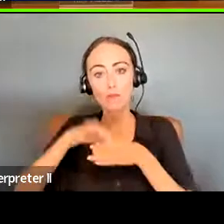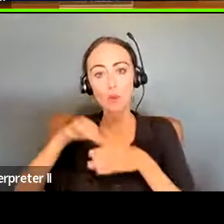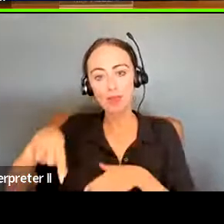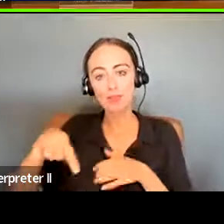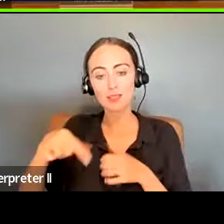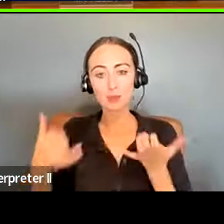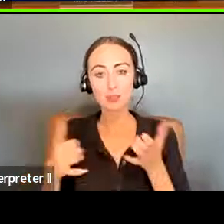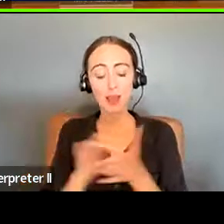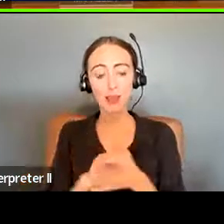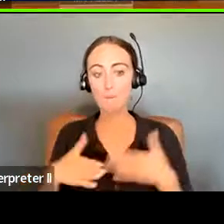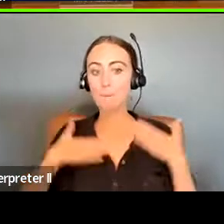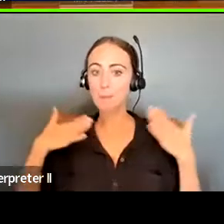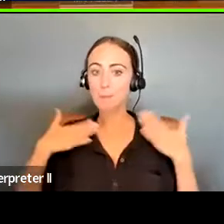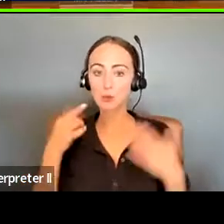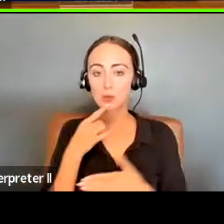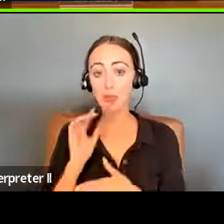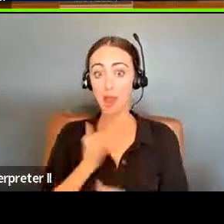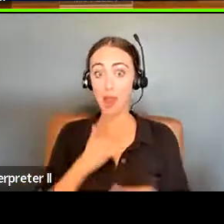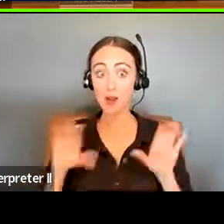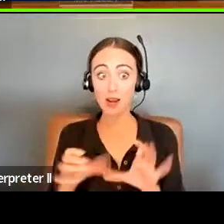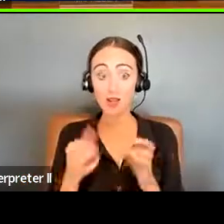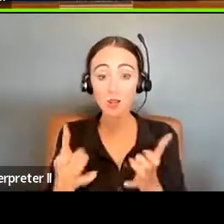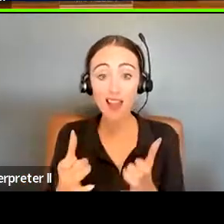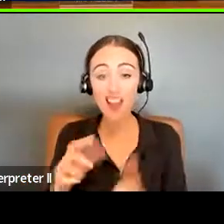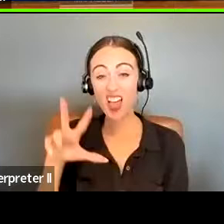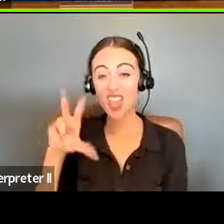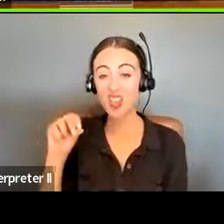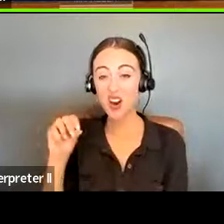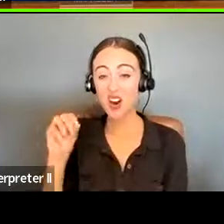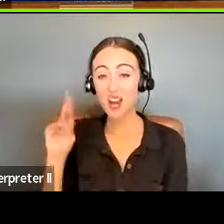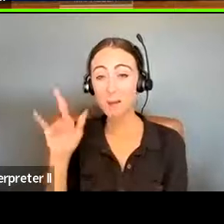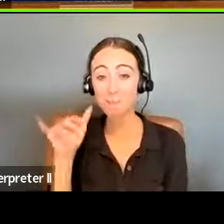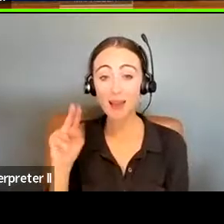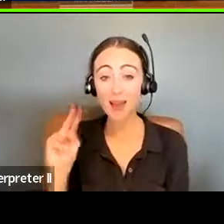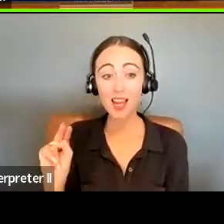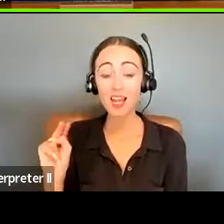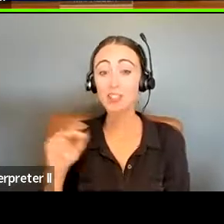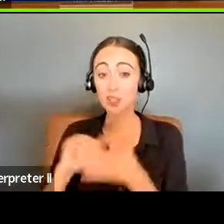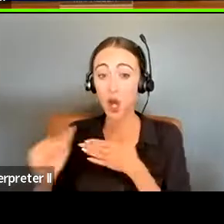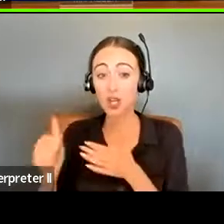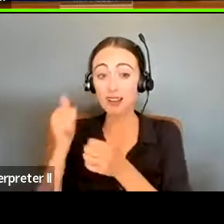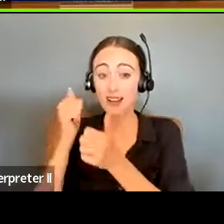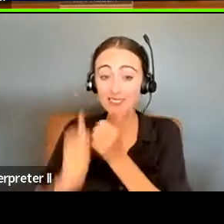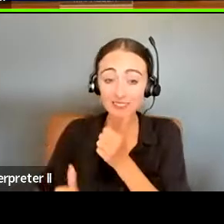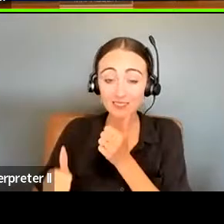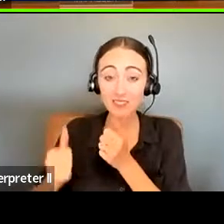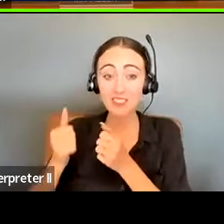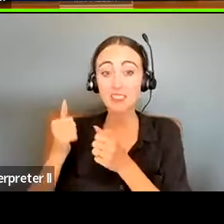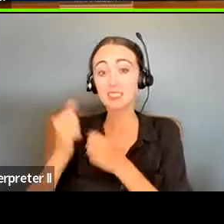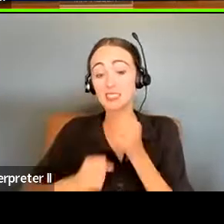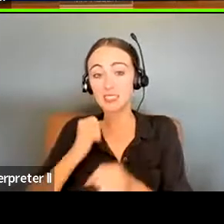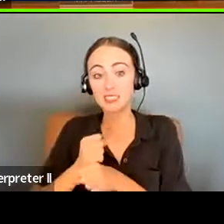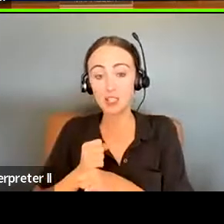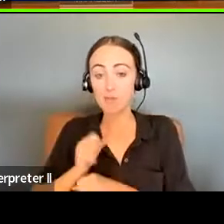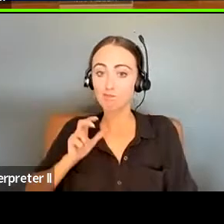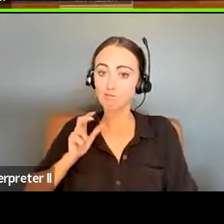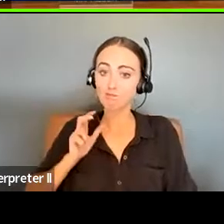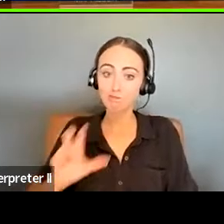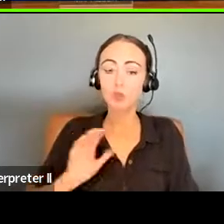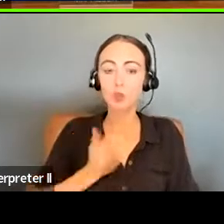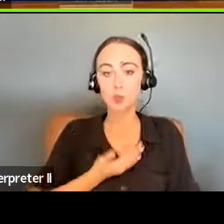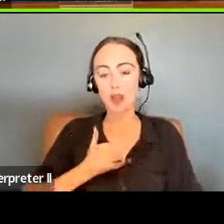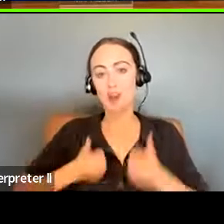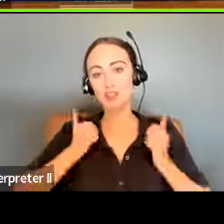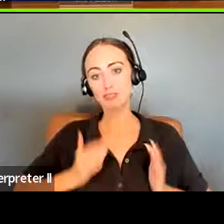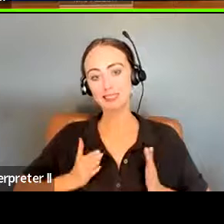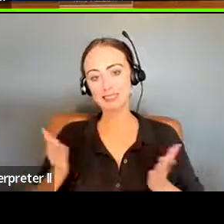today. Happy to say that our action today is going to put more than $30 million per year directly into the pocketbooks of district residents. I look forward